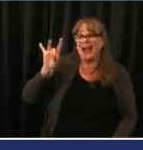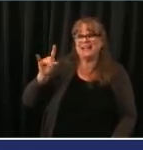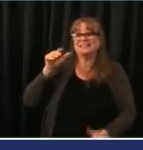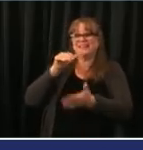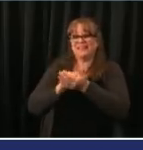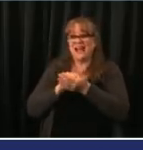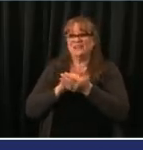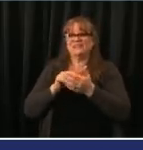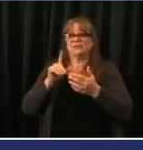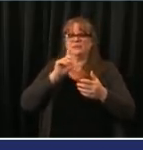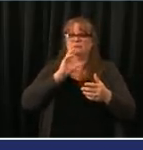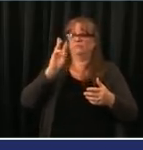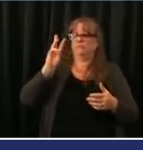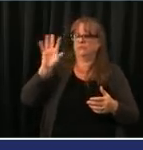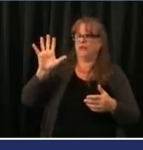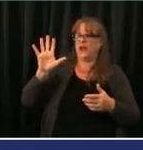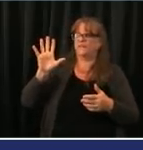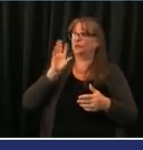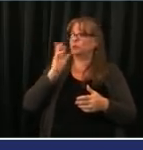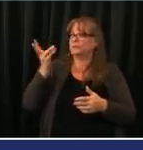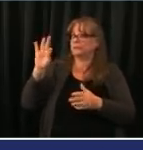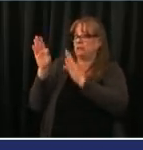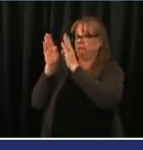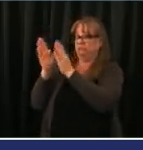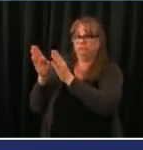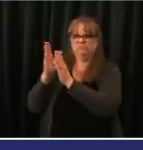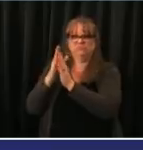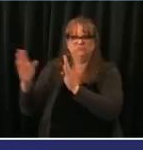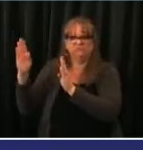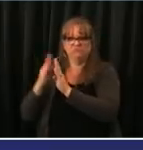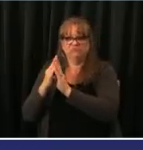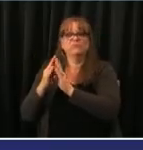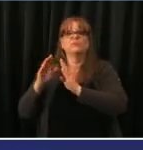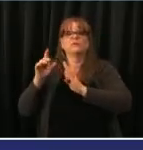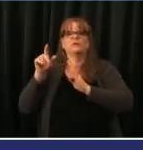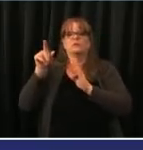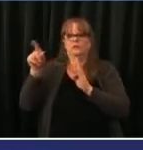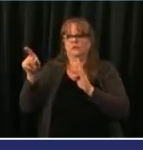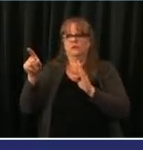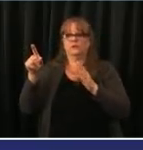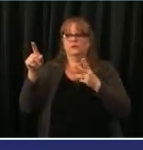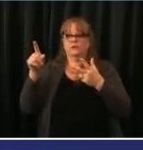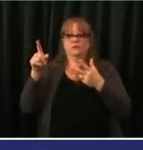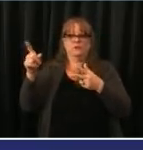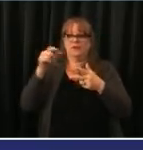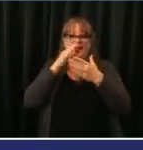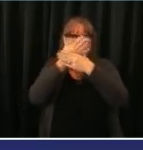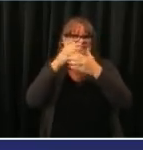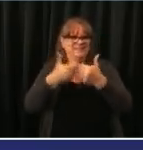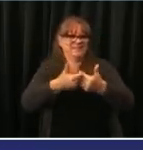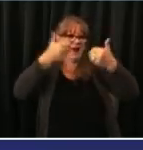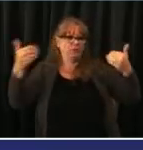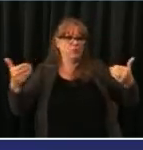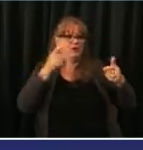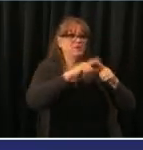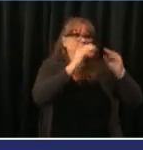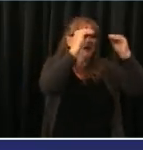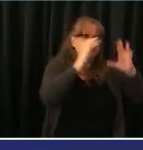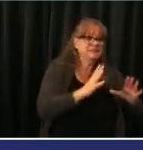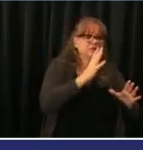approximately 120,000 PK through 12 educators and childcare workers in licensed programs, and then